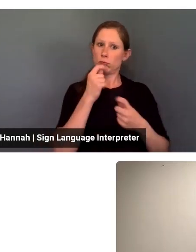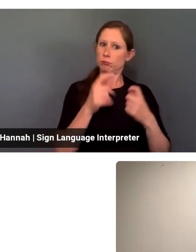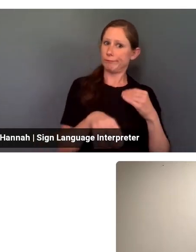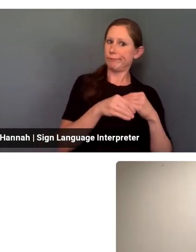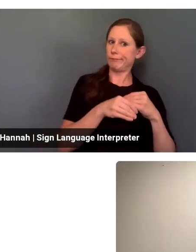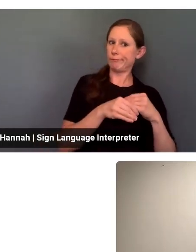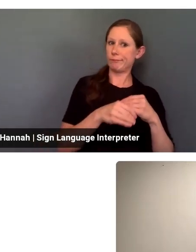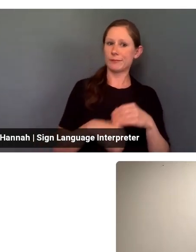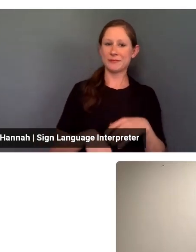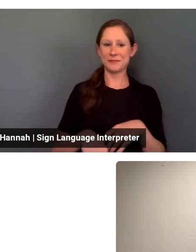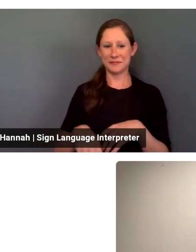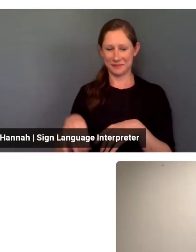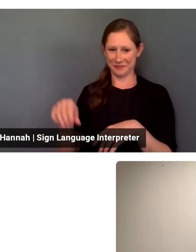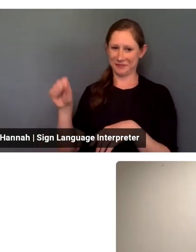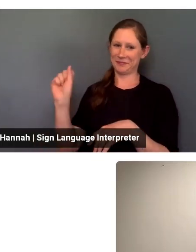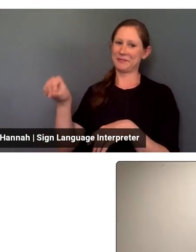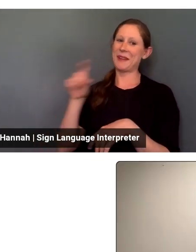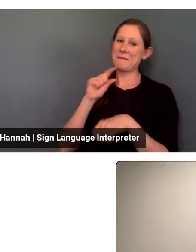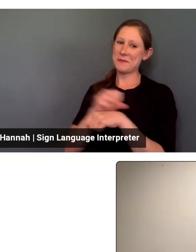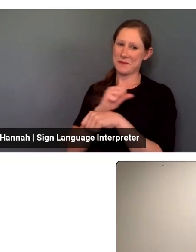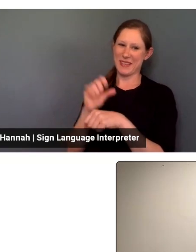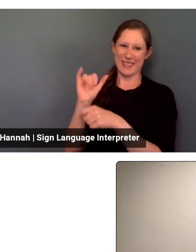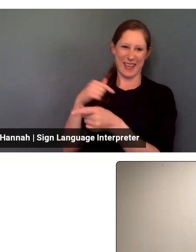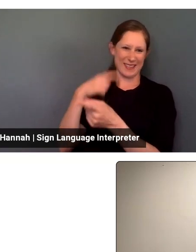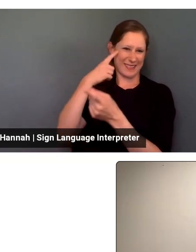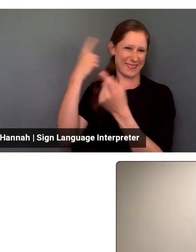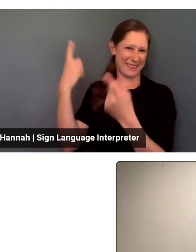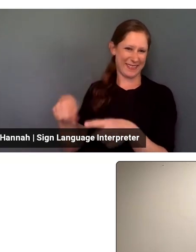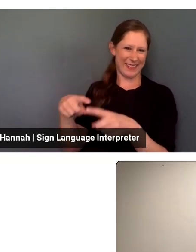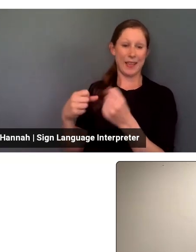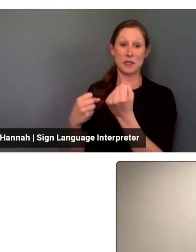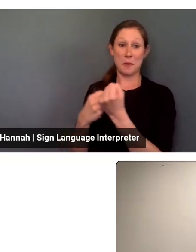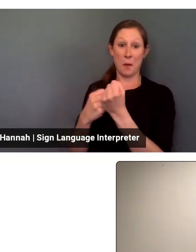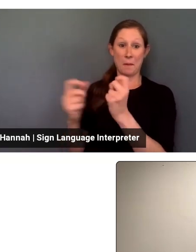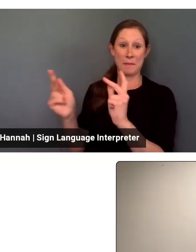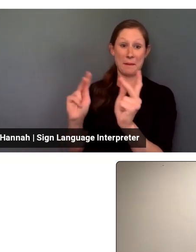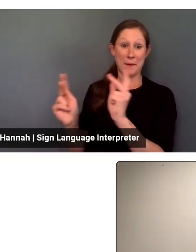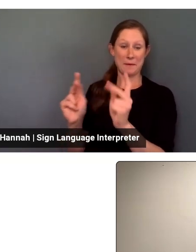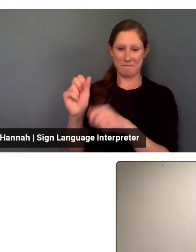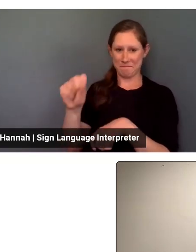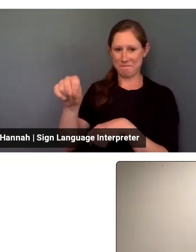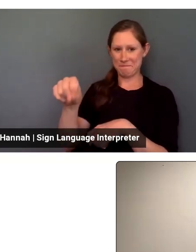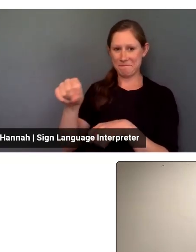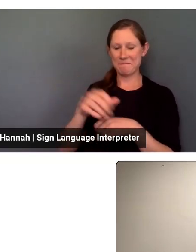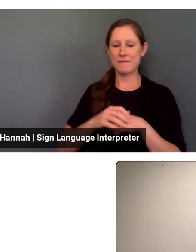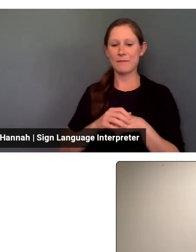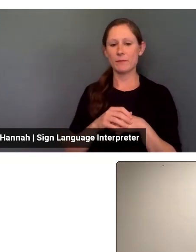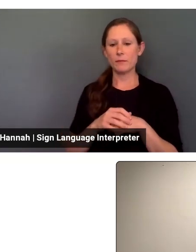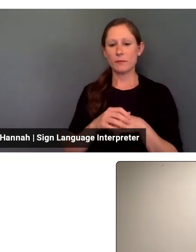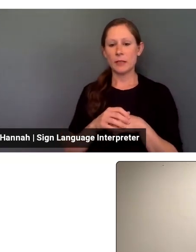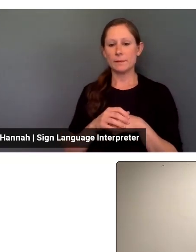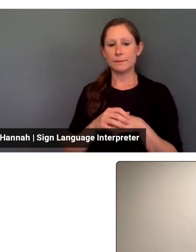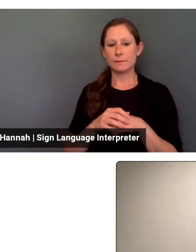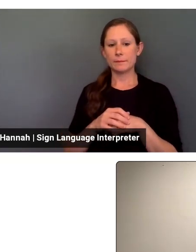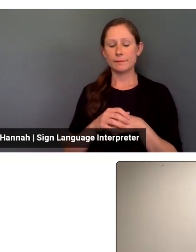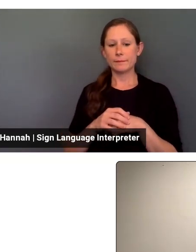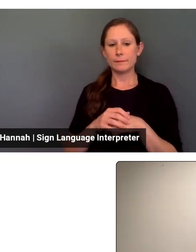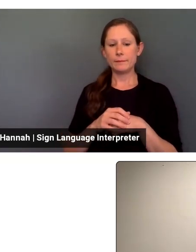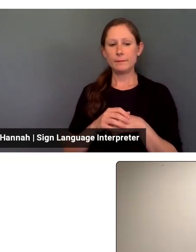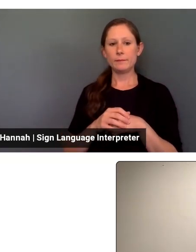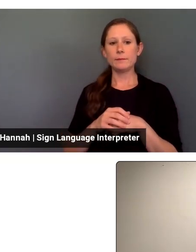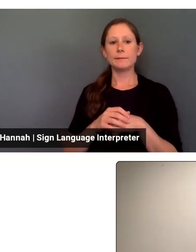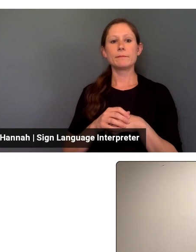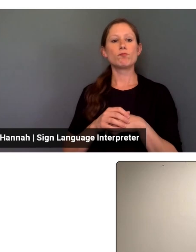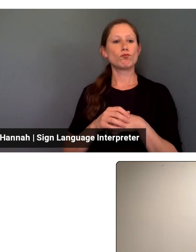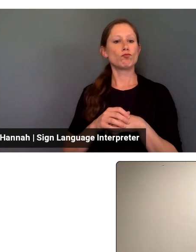Yeah, absolutely. I definitely +1 on the support people. And what our research has found, because we've been studying